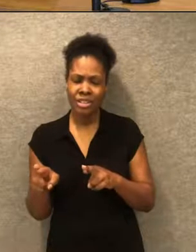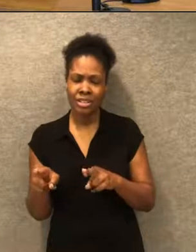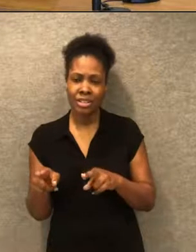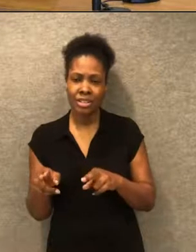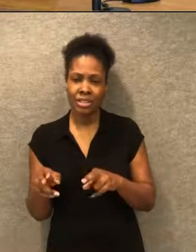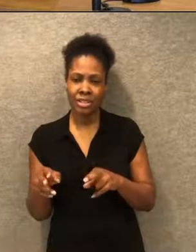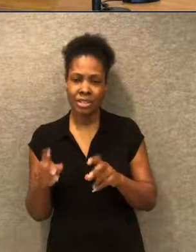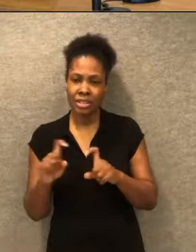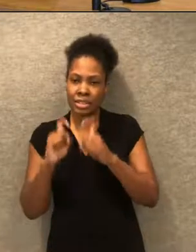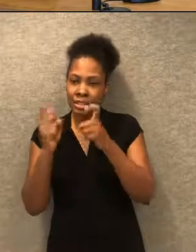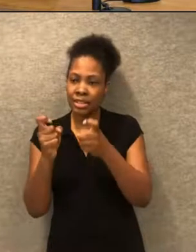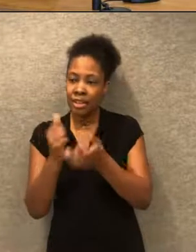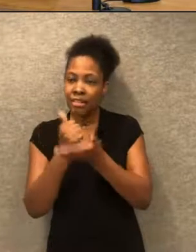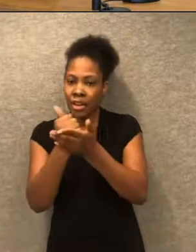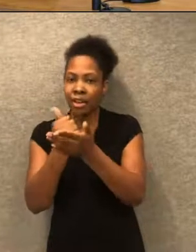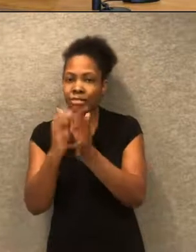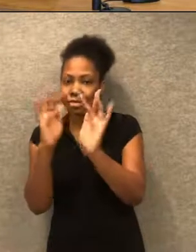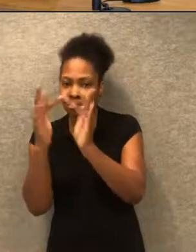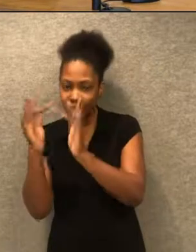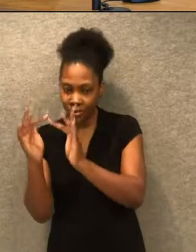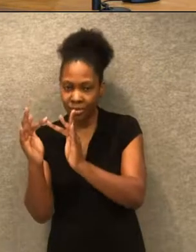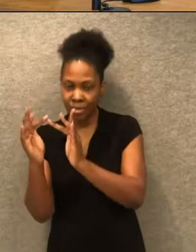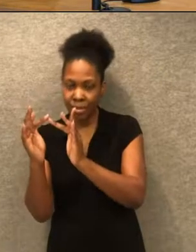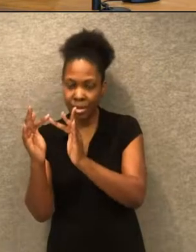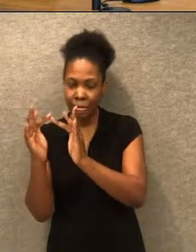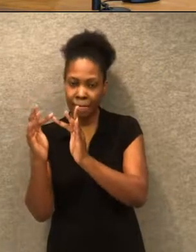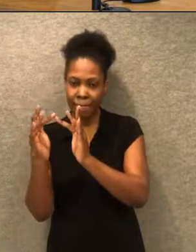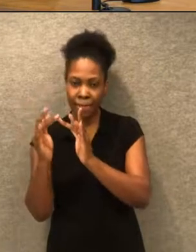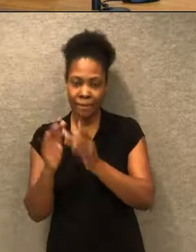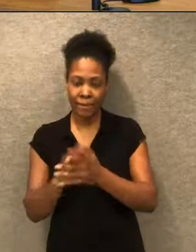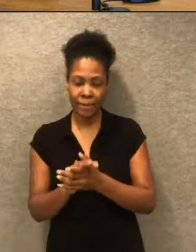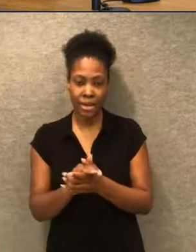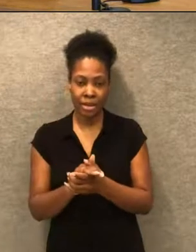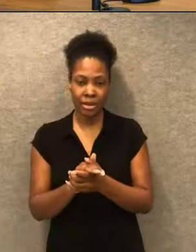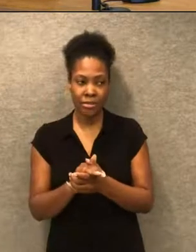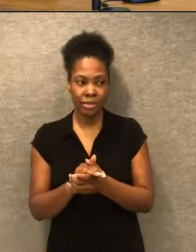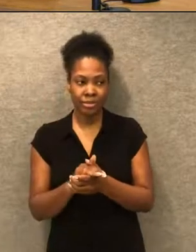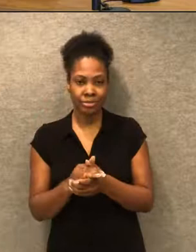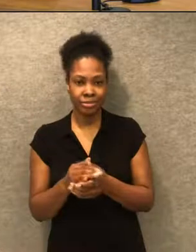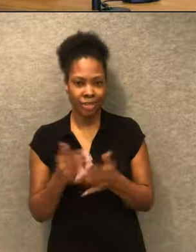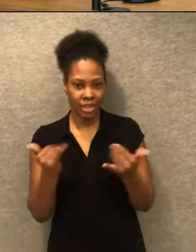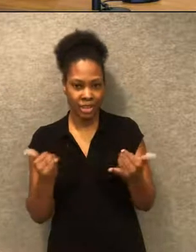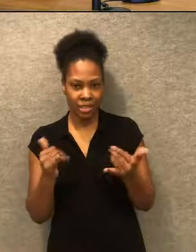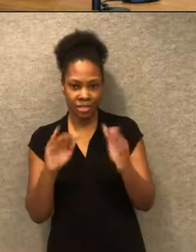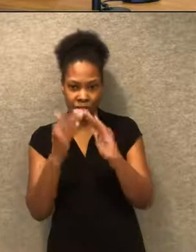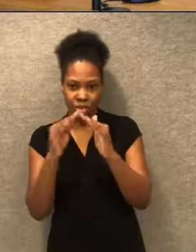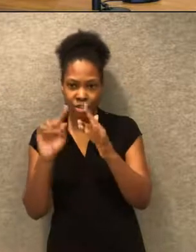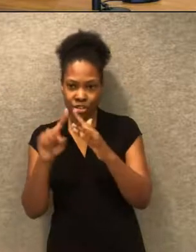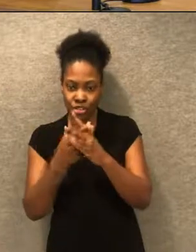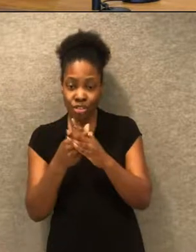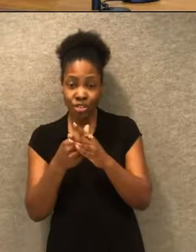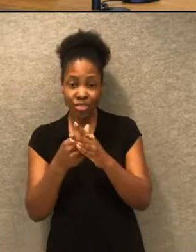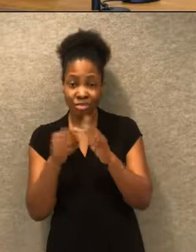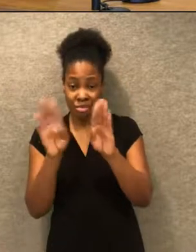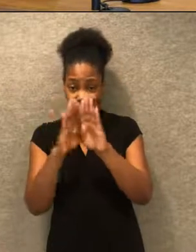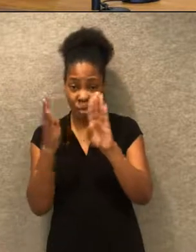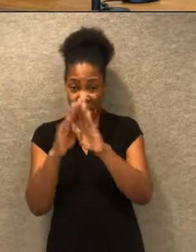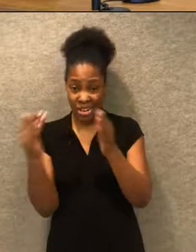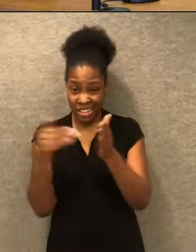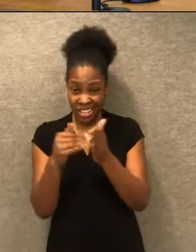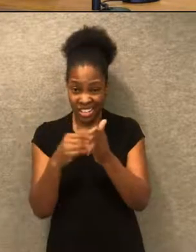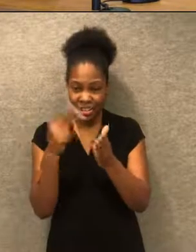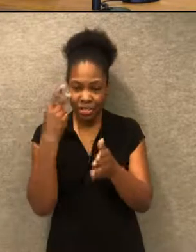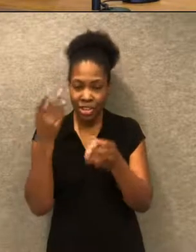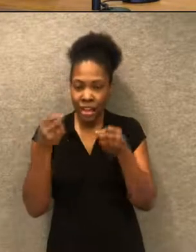virtually, but also given that the community is starting to reopen, you'll see opportunities also